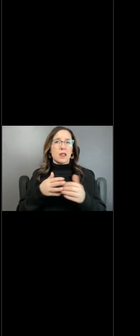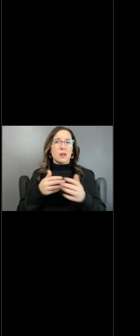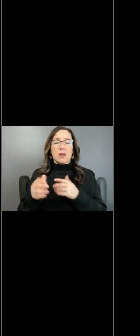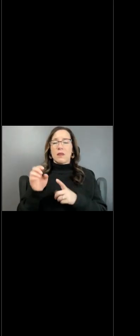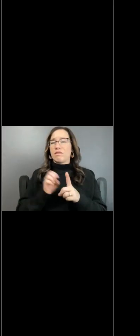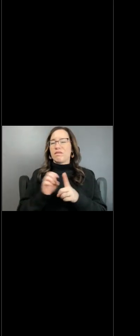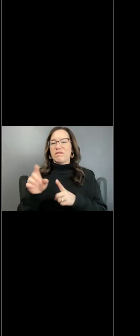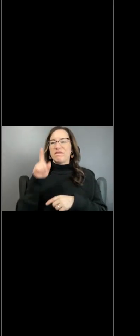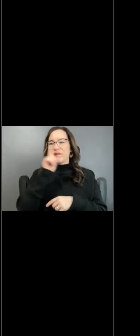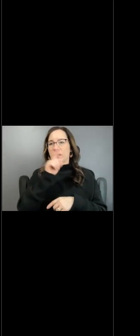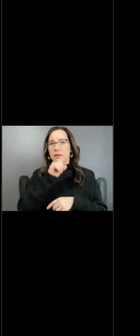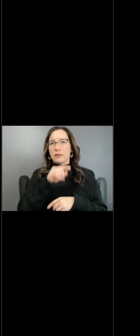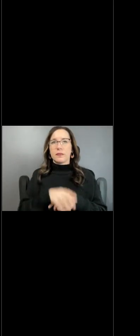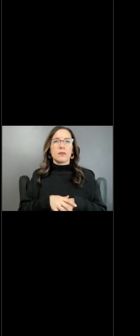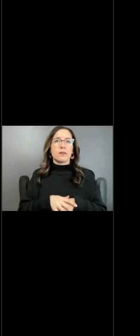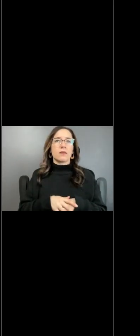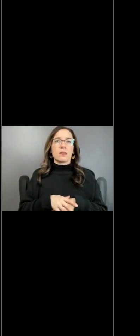statement.